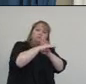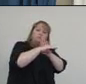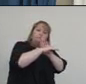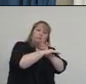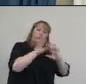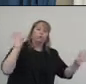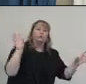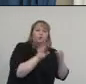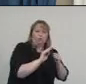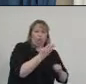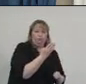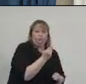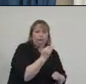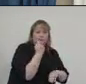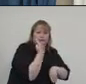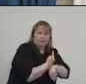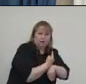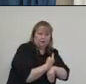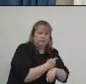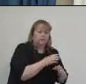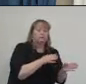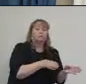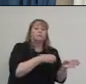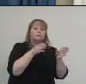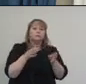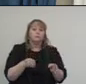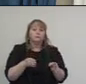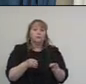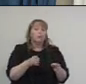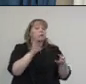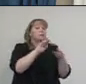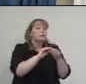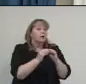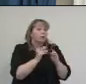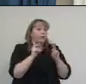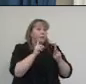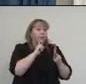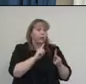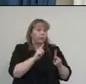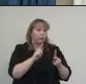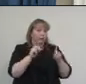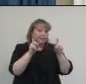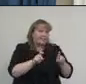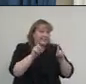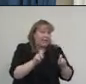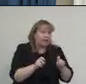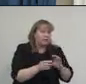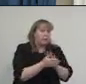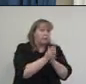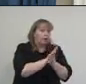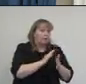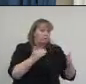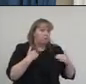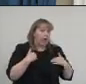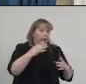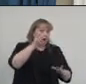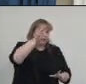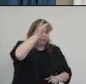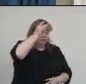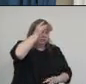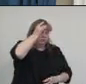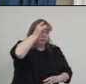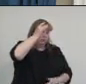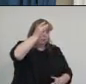period. As for percentage of people testing positive, we reached what appears to be a peak on